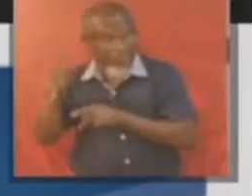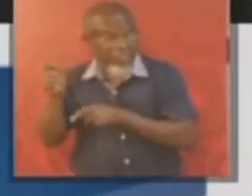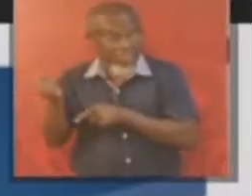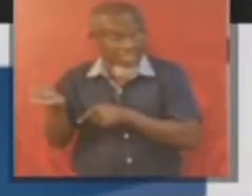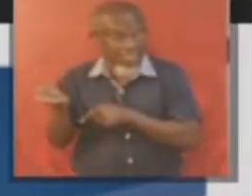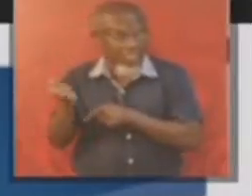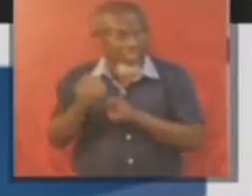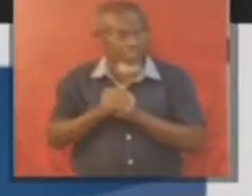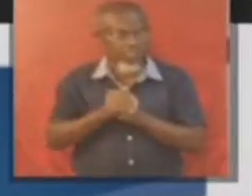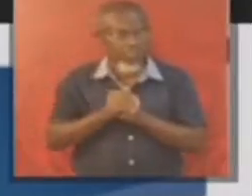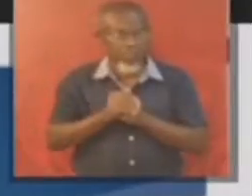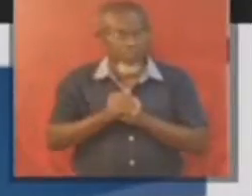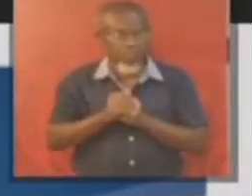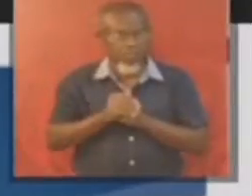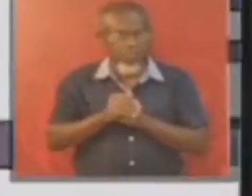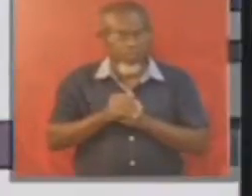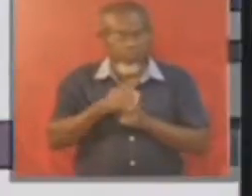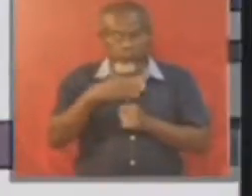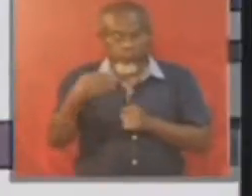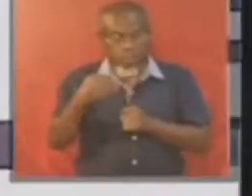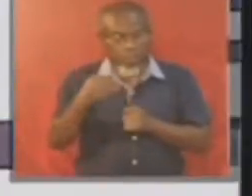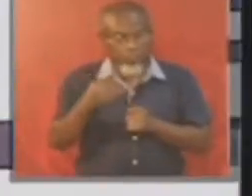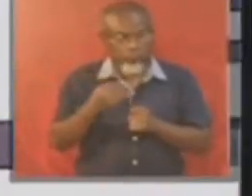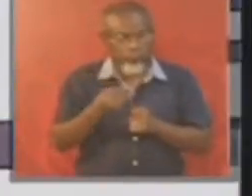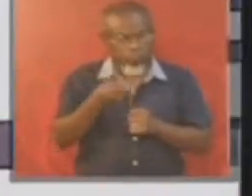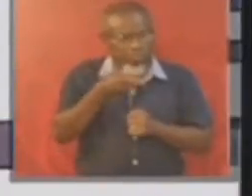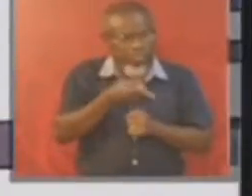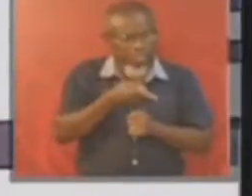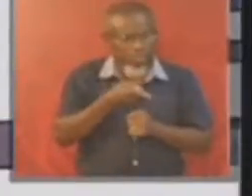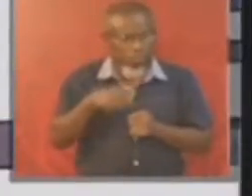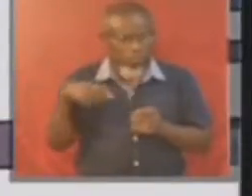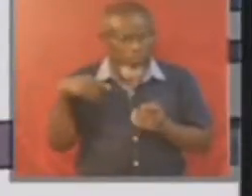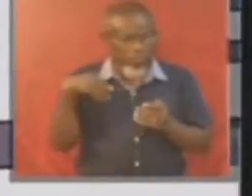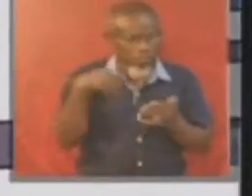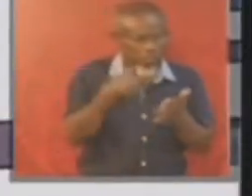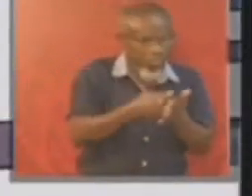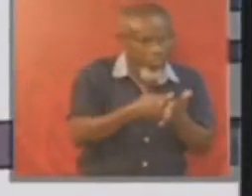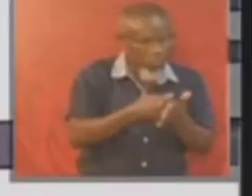prepackaged. So the waiting times, it was just a come in, pick up, and go.